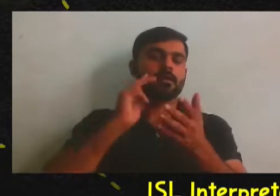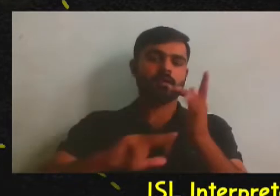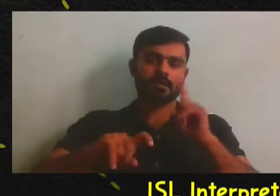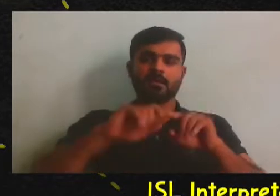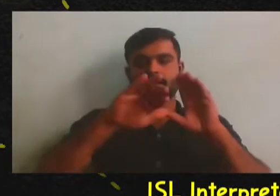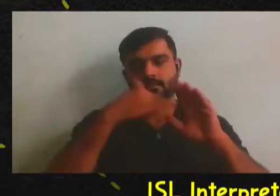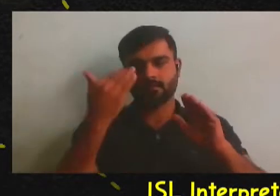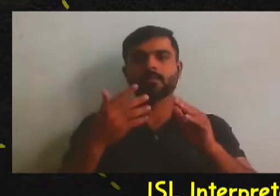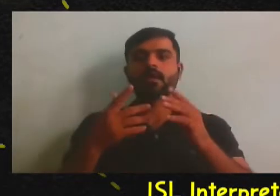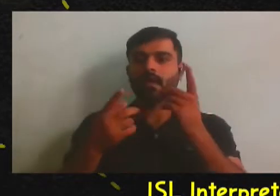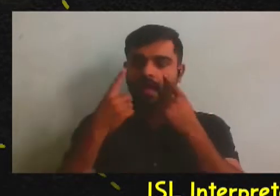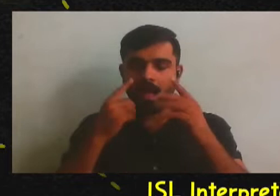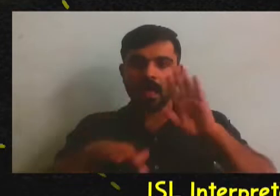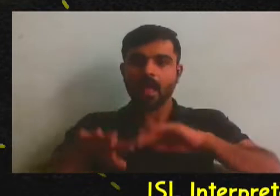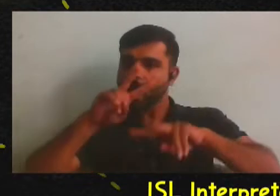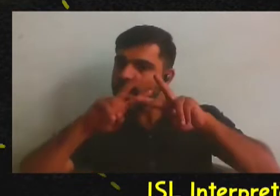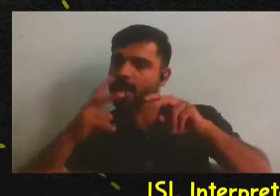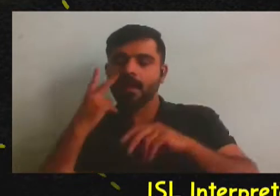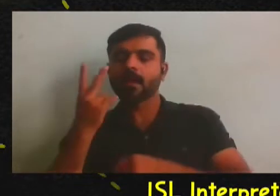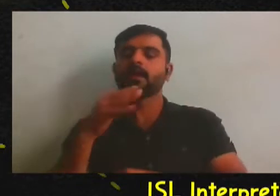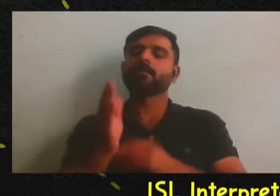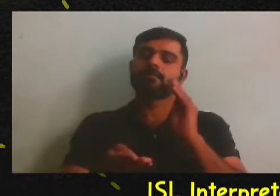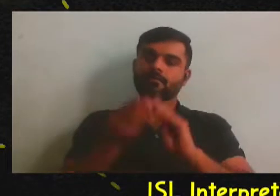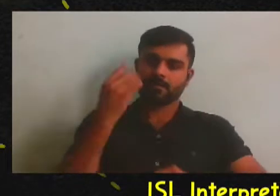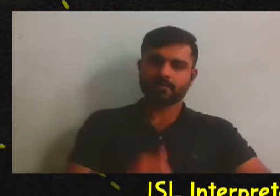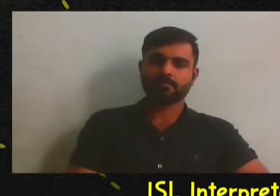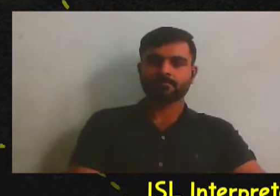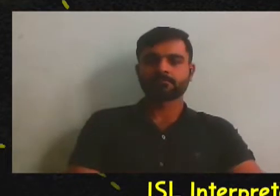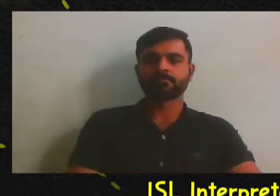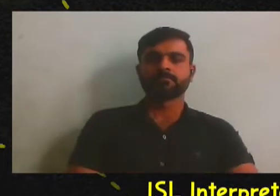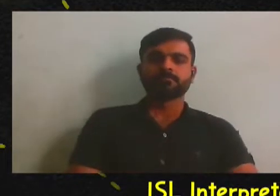more texture to some of the things that I've shared.